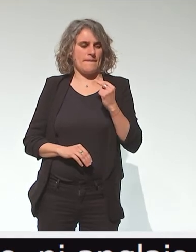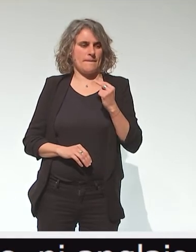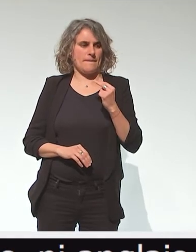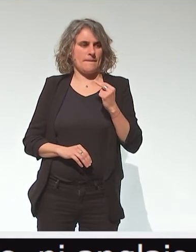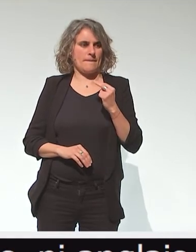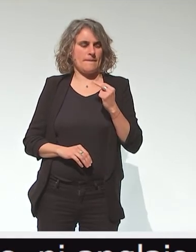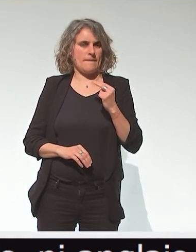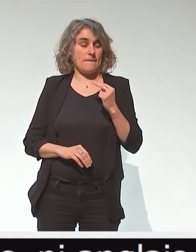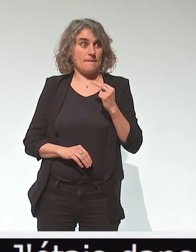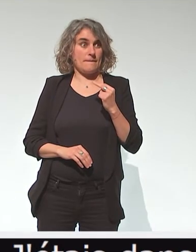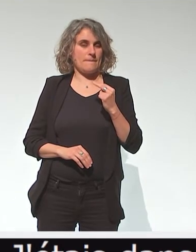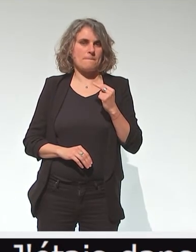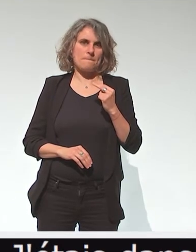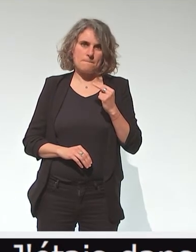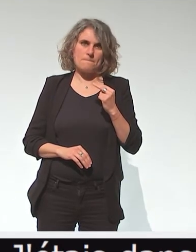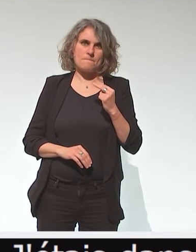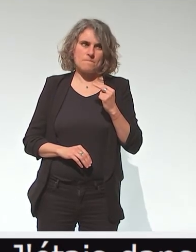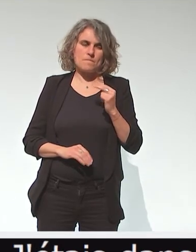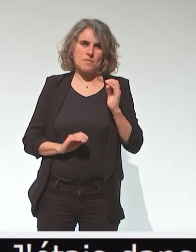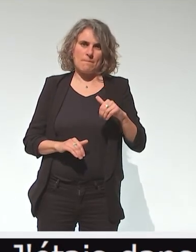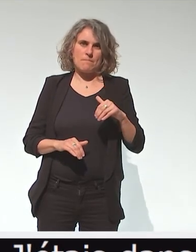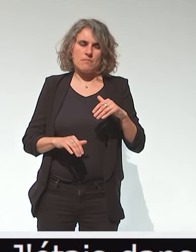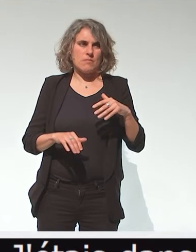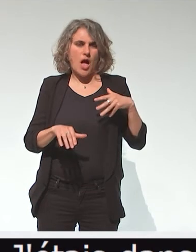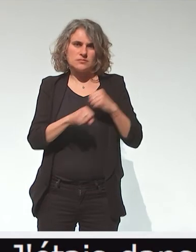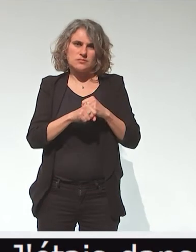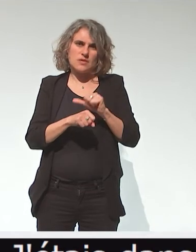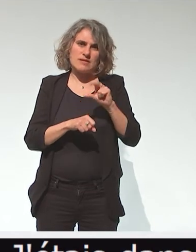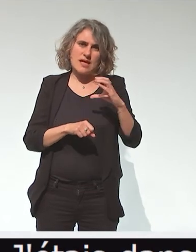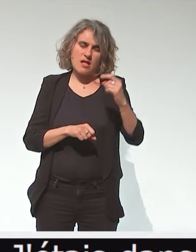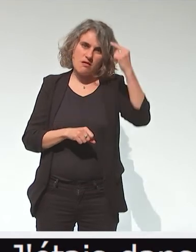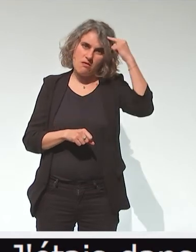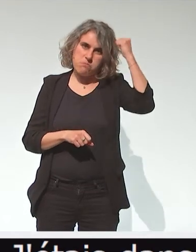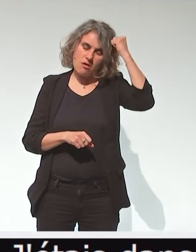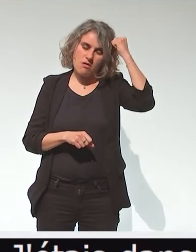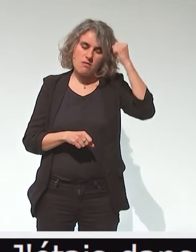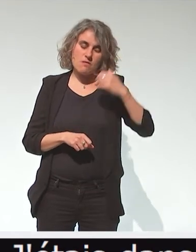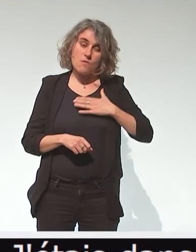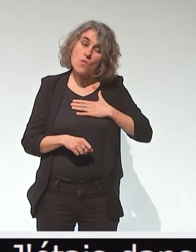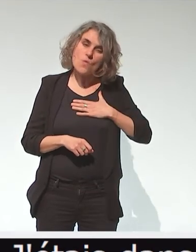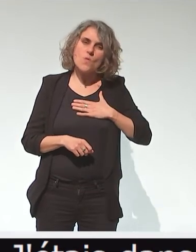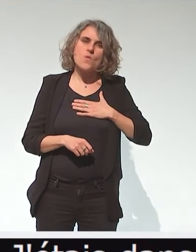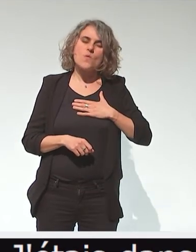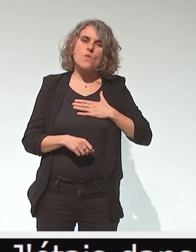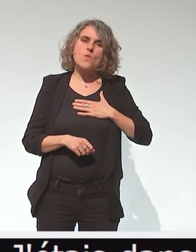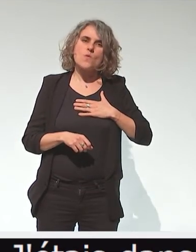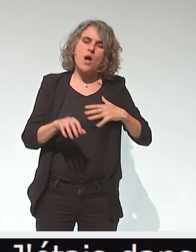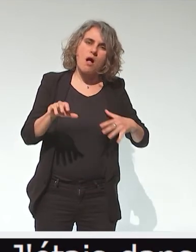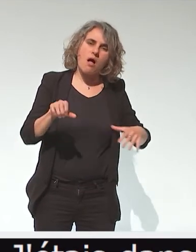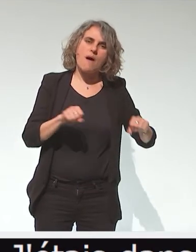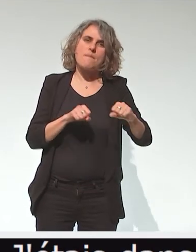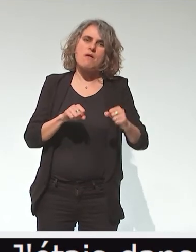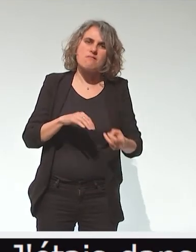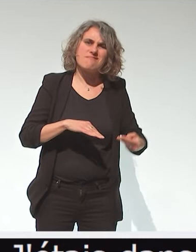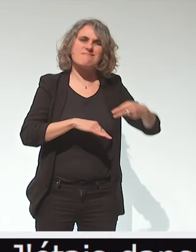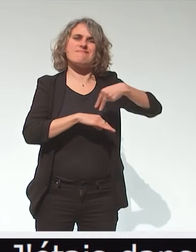And in my heart of hearts, I said to myself, look, I'm going to have to be strong now to fight back from this stroke